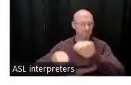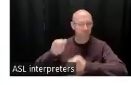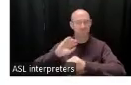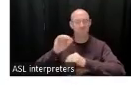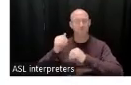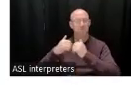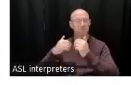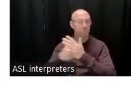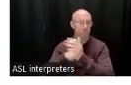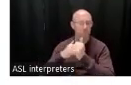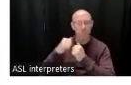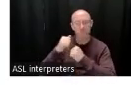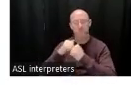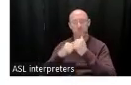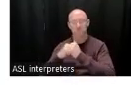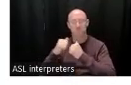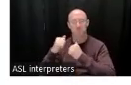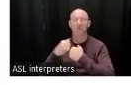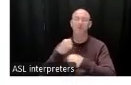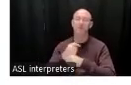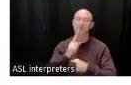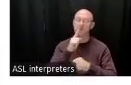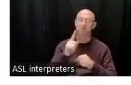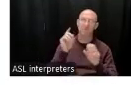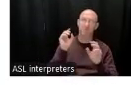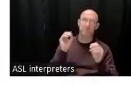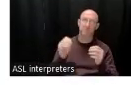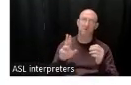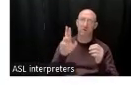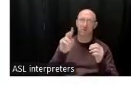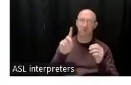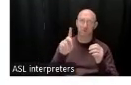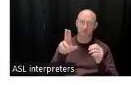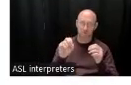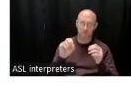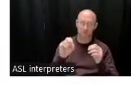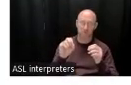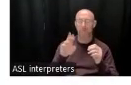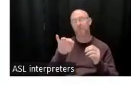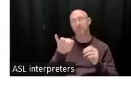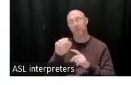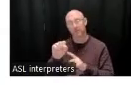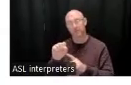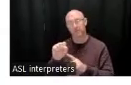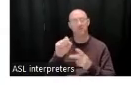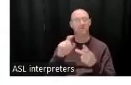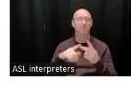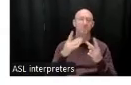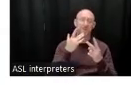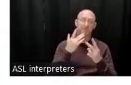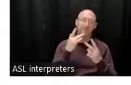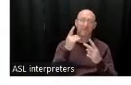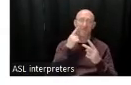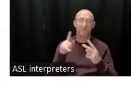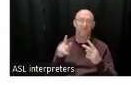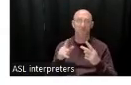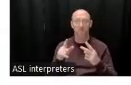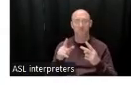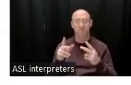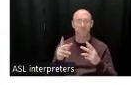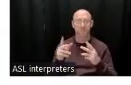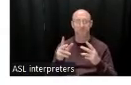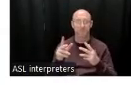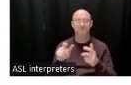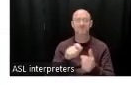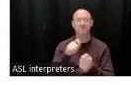to make sure that there's not undue bias or preference for